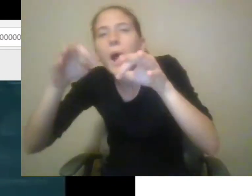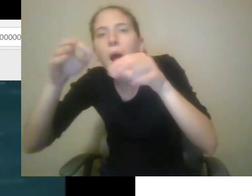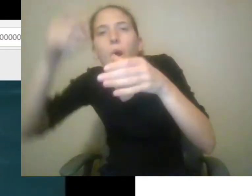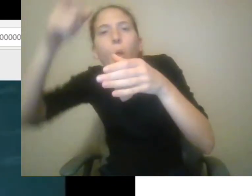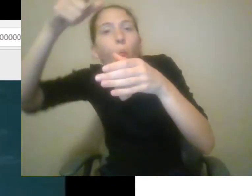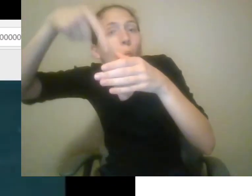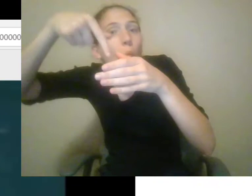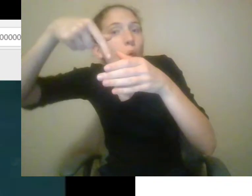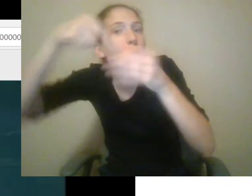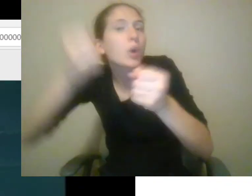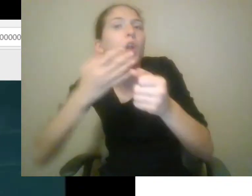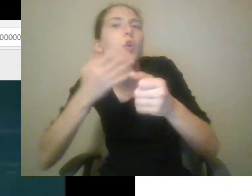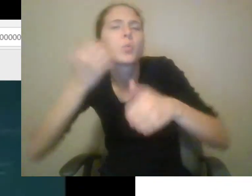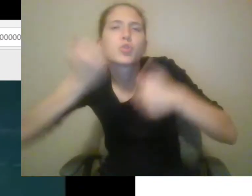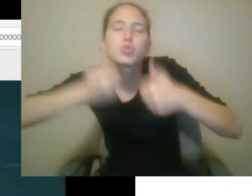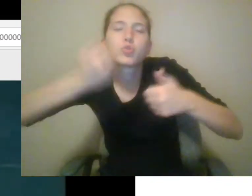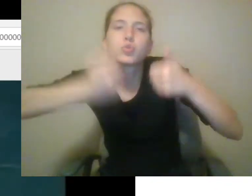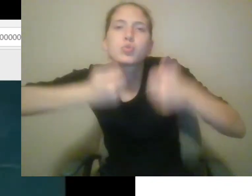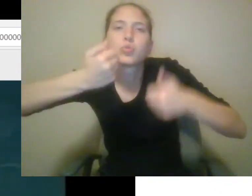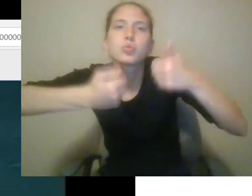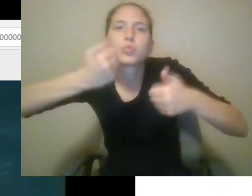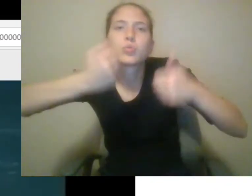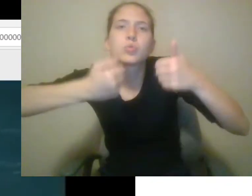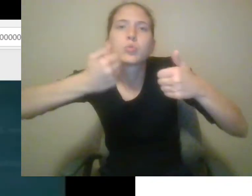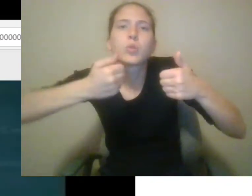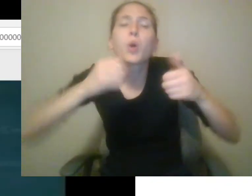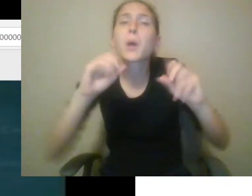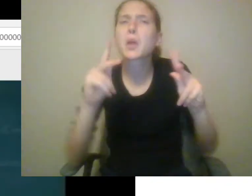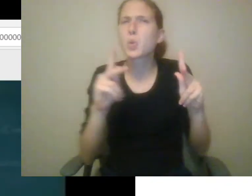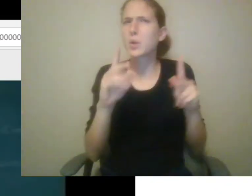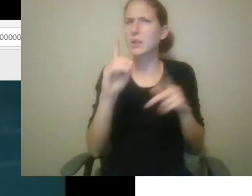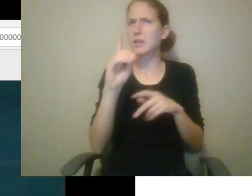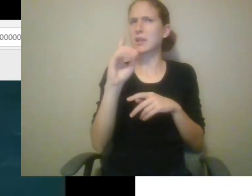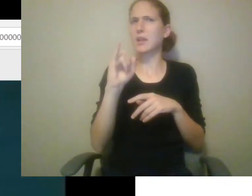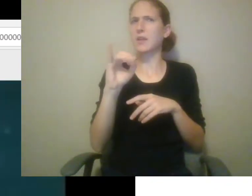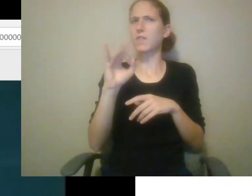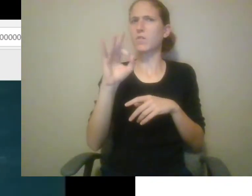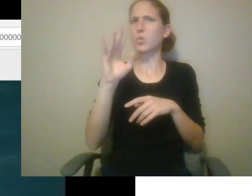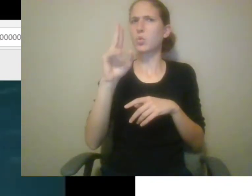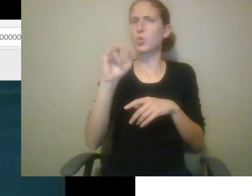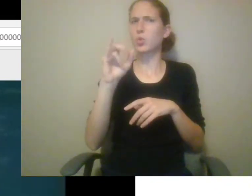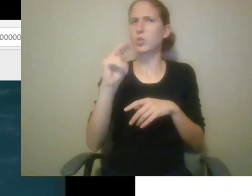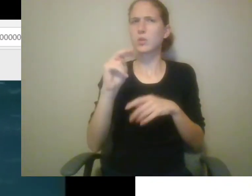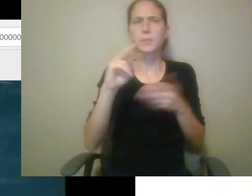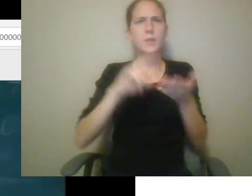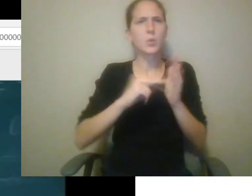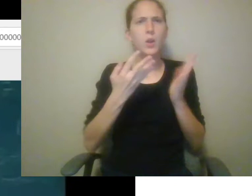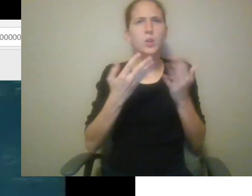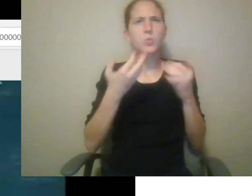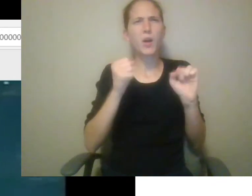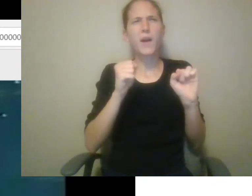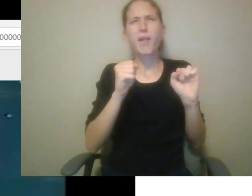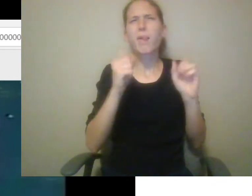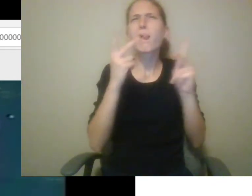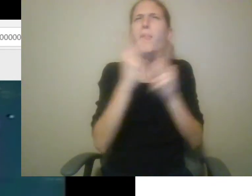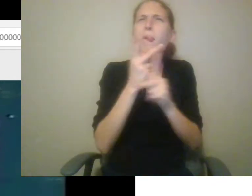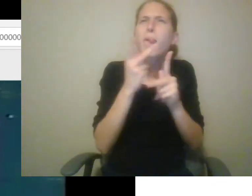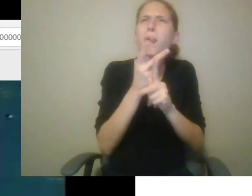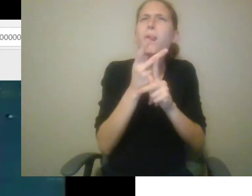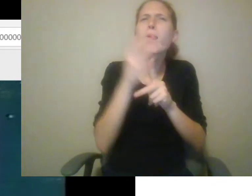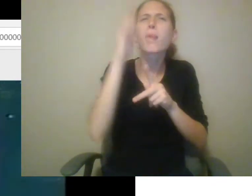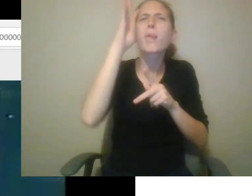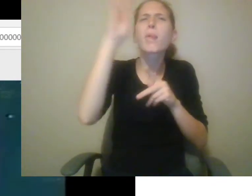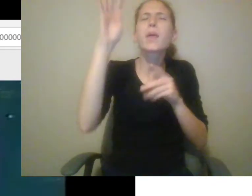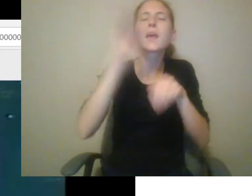Think about it. Everyone think about it for a minute. Try and figure out the definition. Use the word concentrated too. All right? Think about what's happening